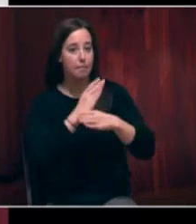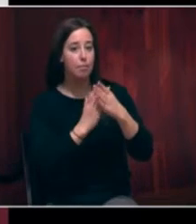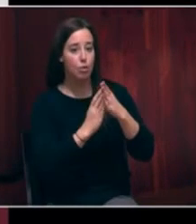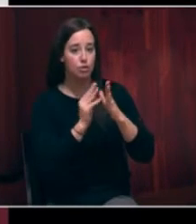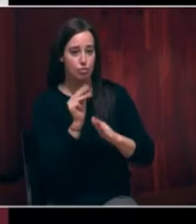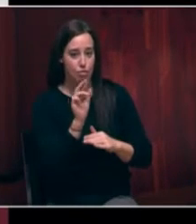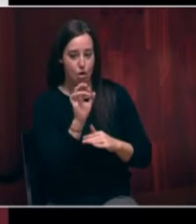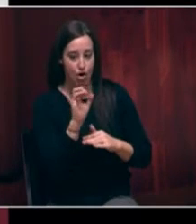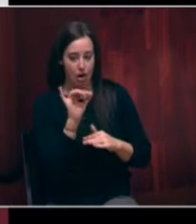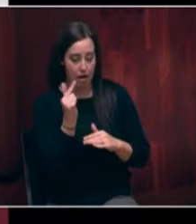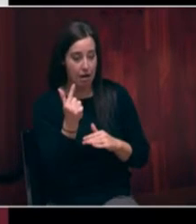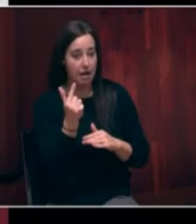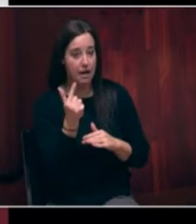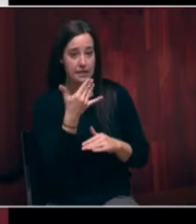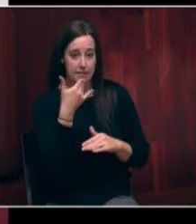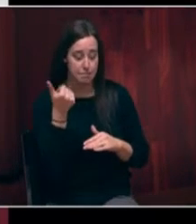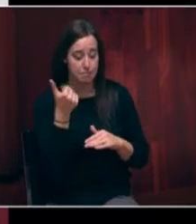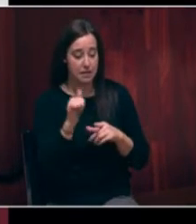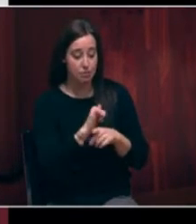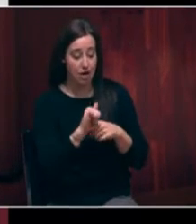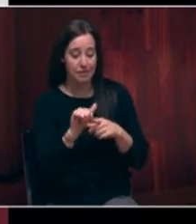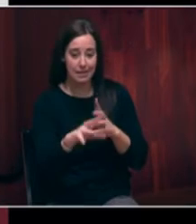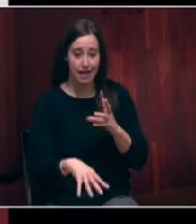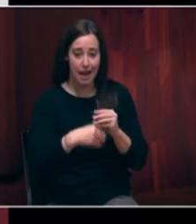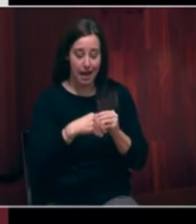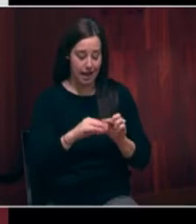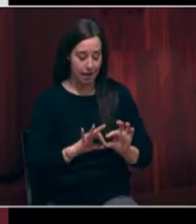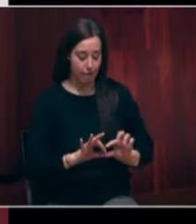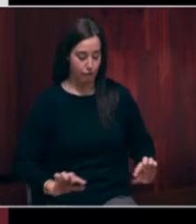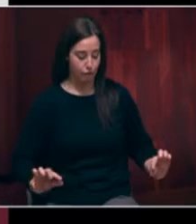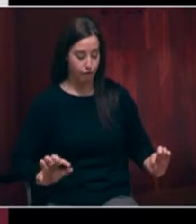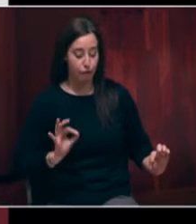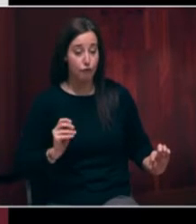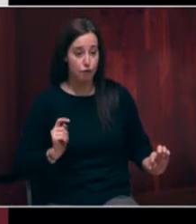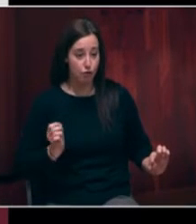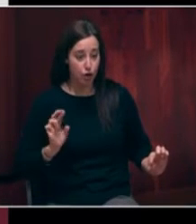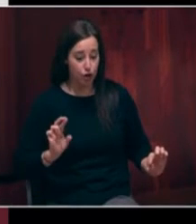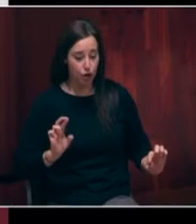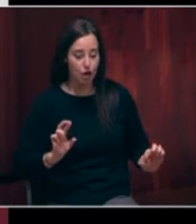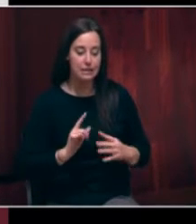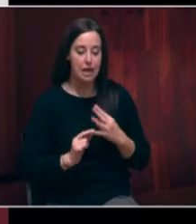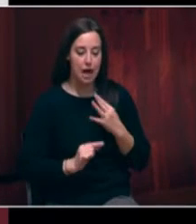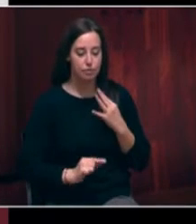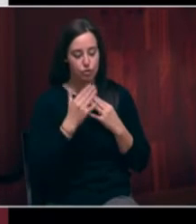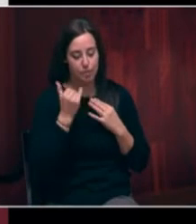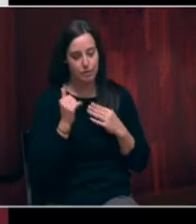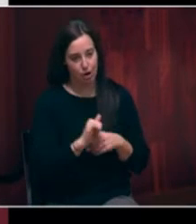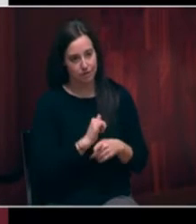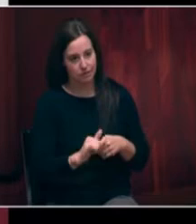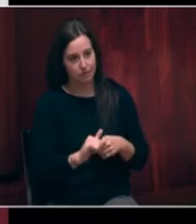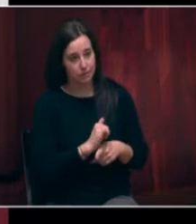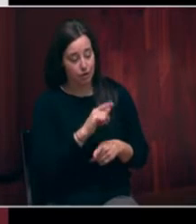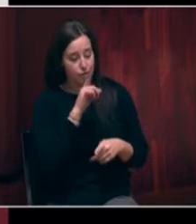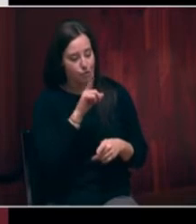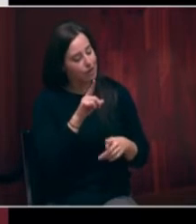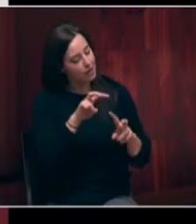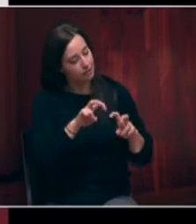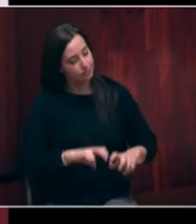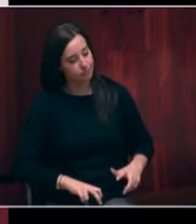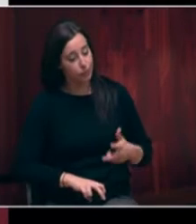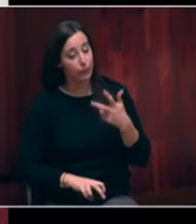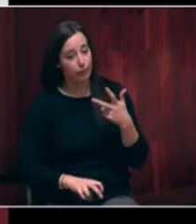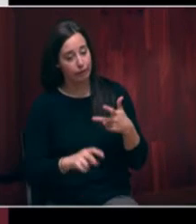best practice. Also, applying a footer to that document is also an optional best practice. So it really breaks down into three